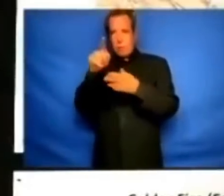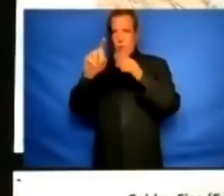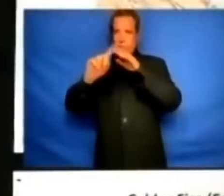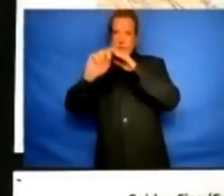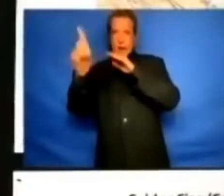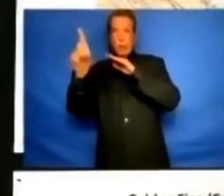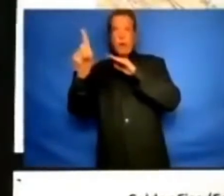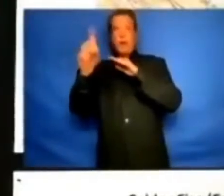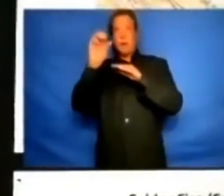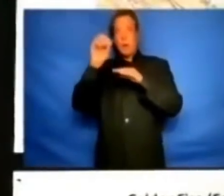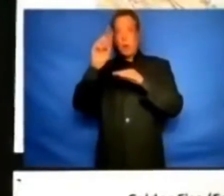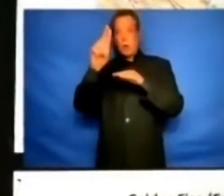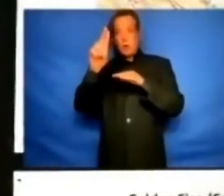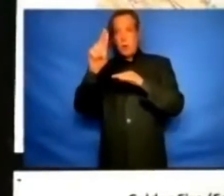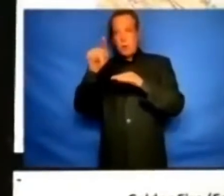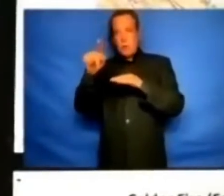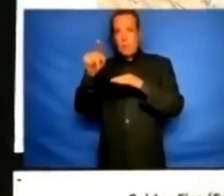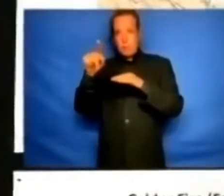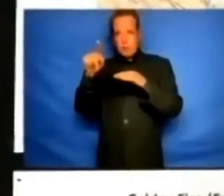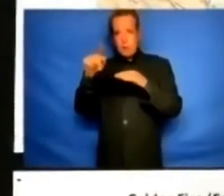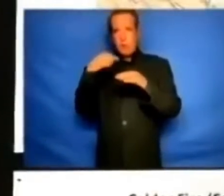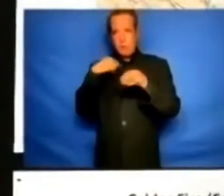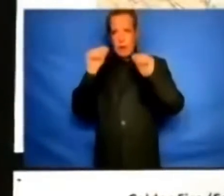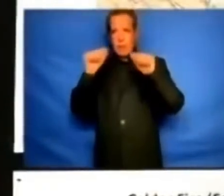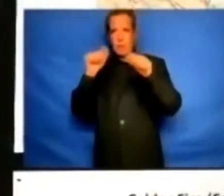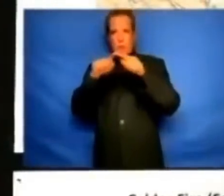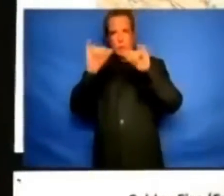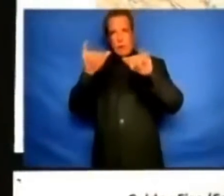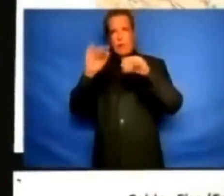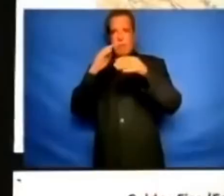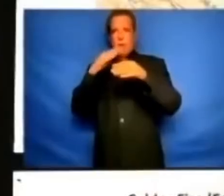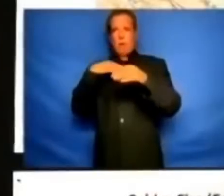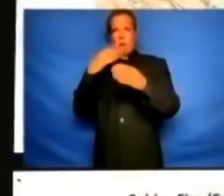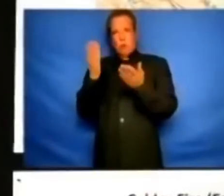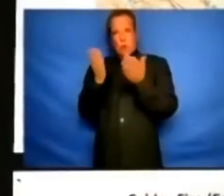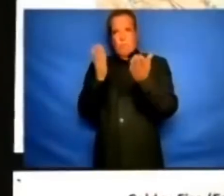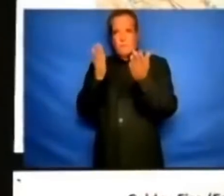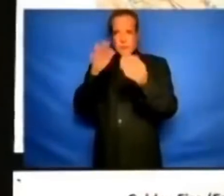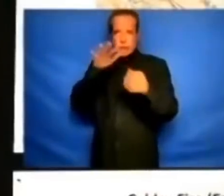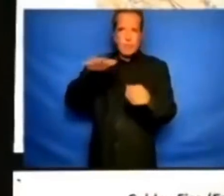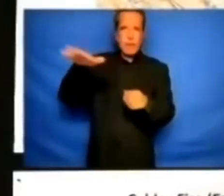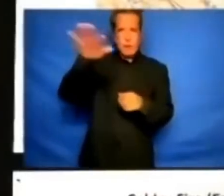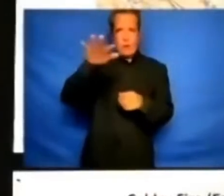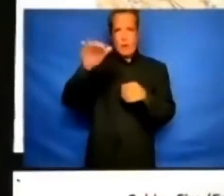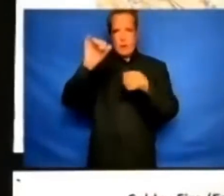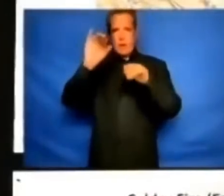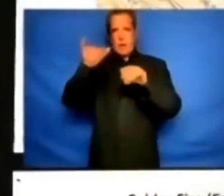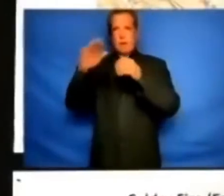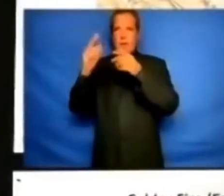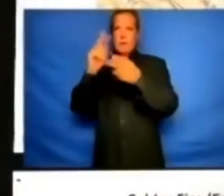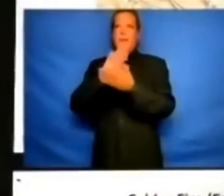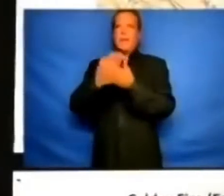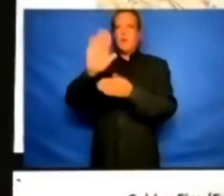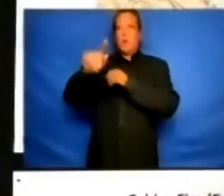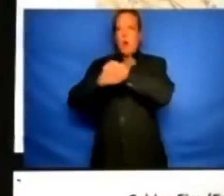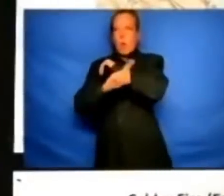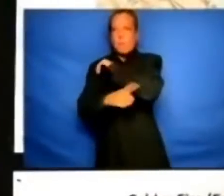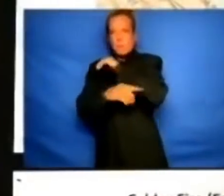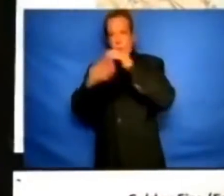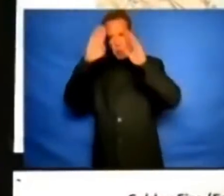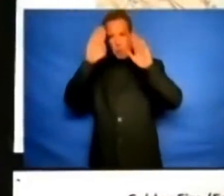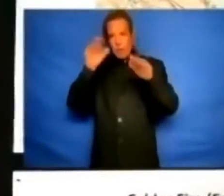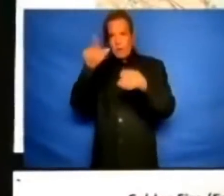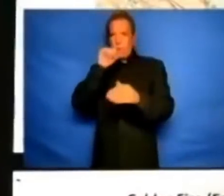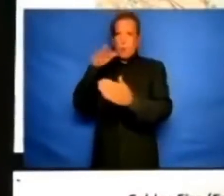been repopulated, we've been able to maintain our regular service there to collect your garbage. The hope is that you don't come home to a bunch of garbage